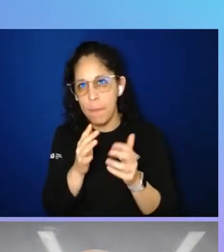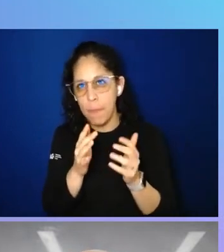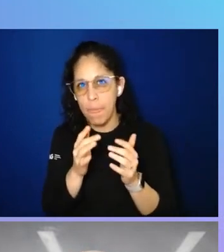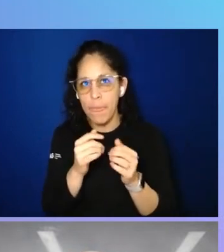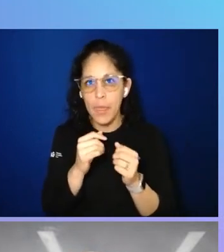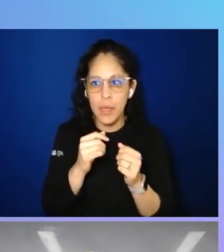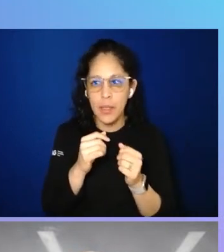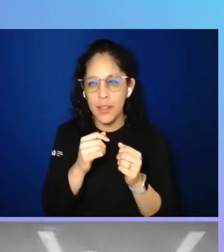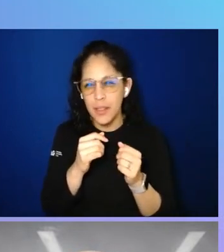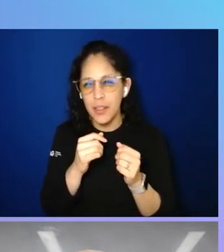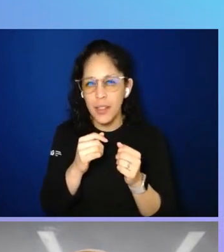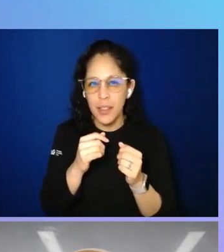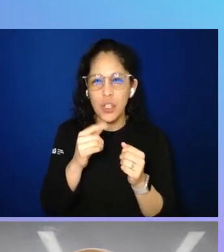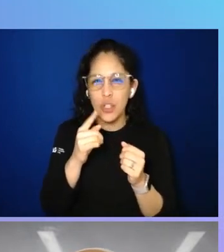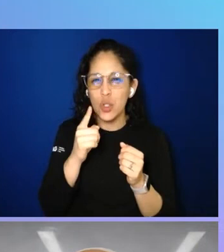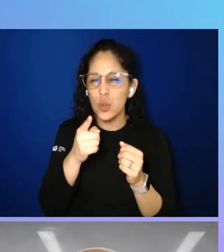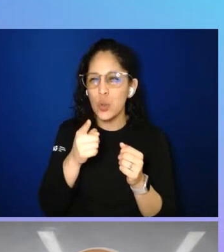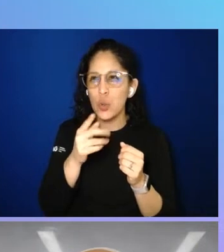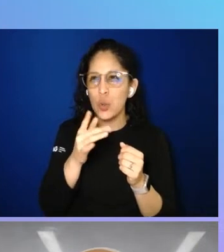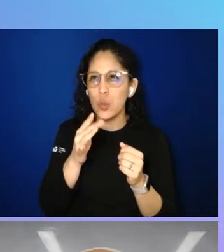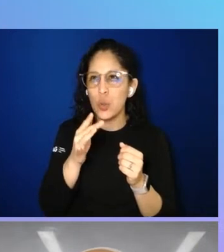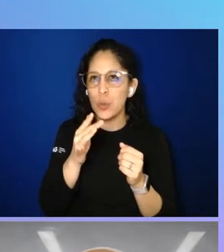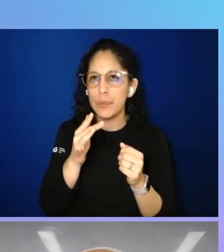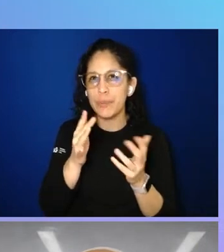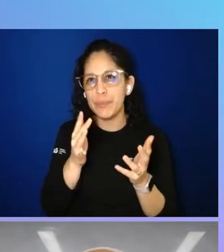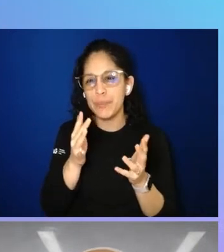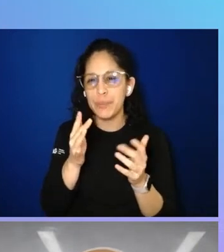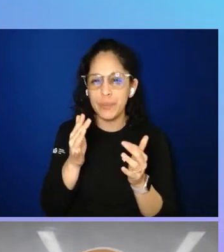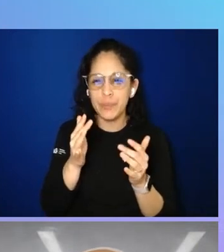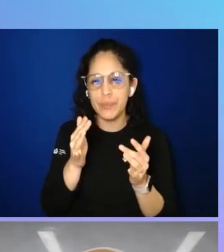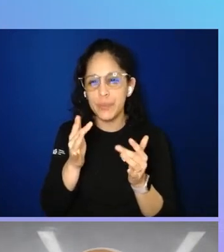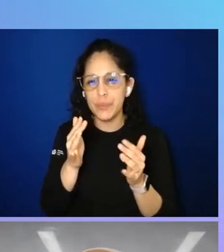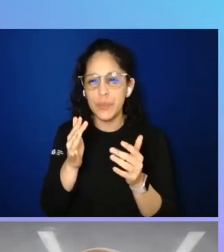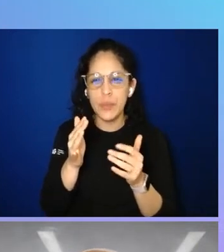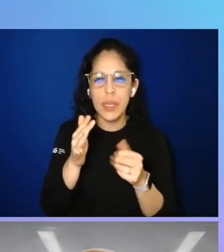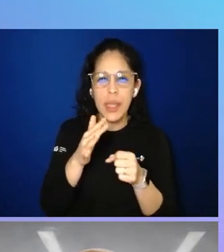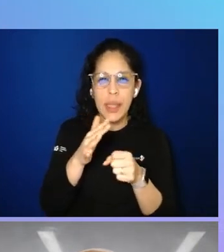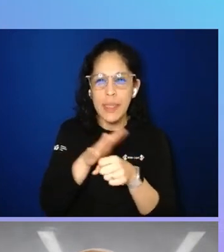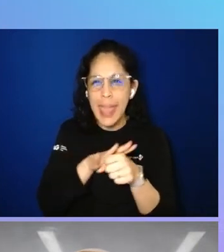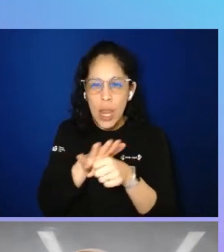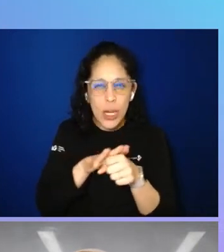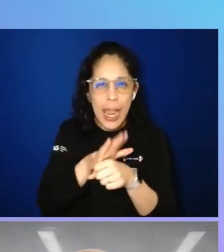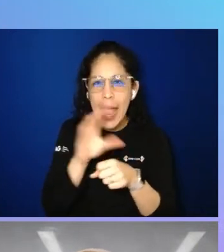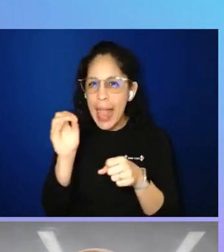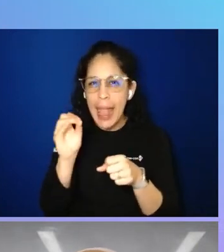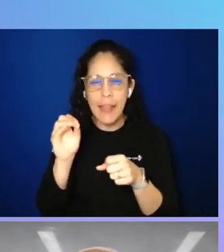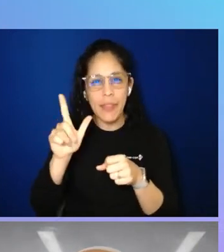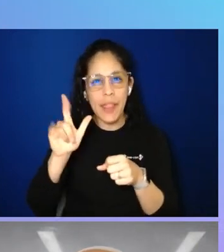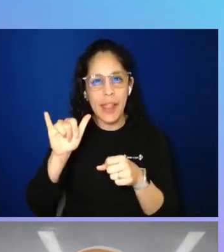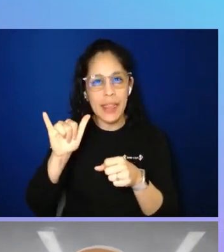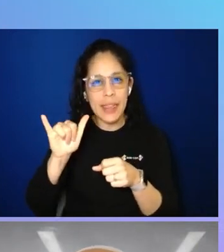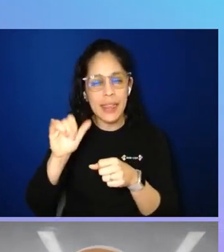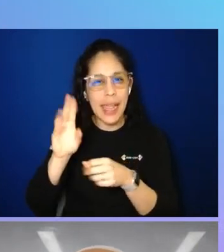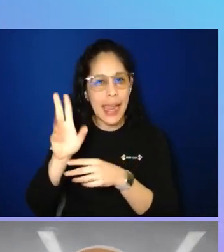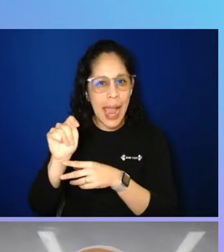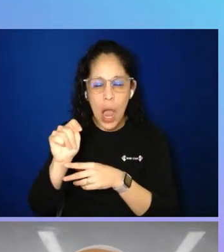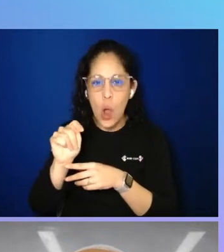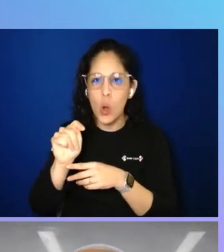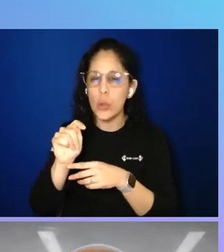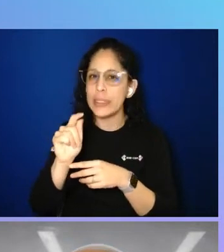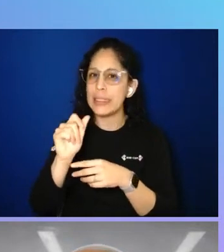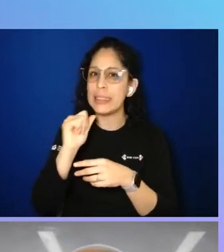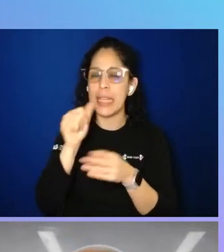you basically leave empty and make sure that your layout doesn't grow beyond that safe